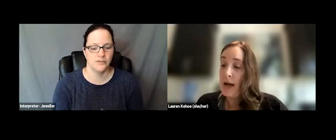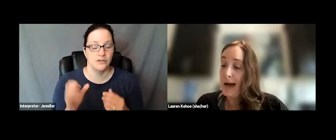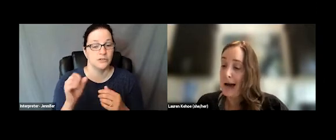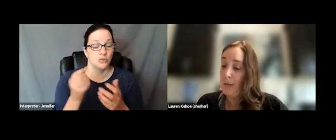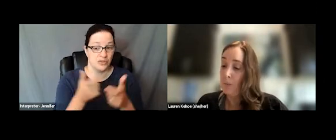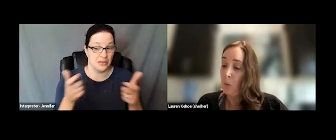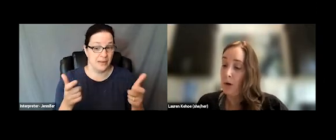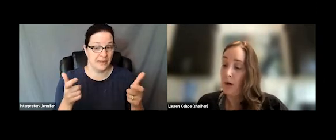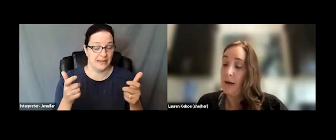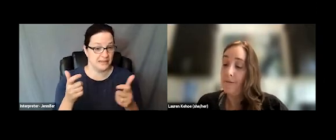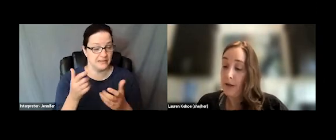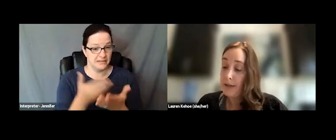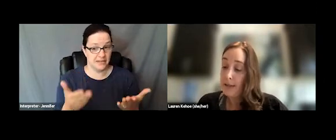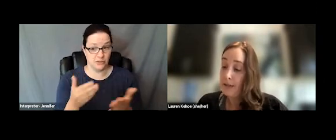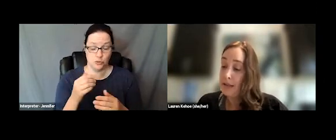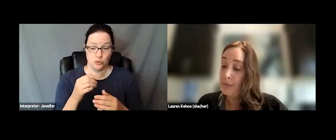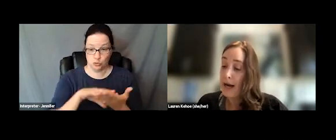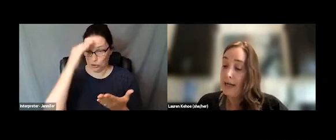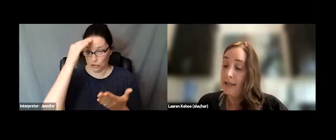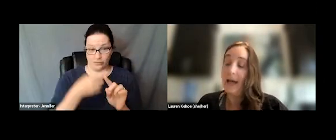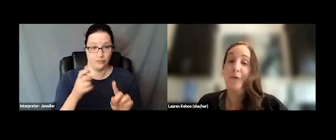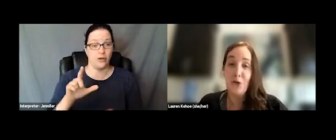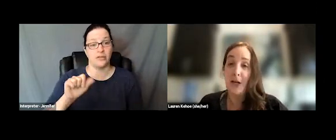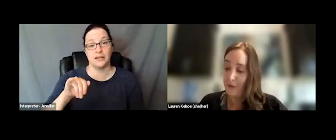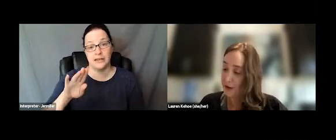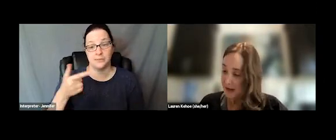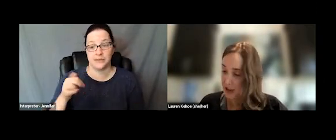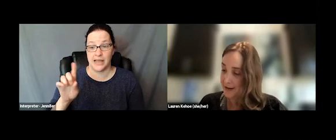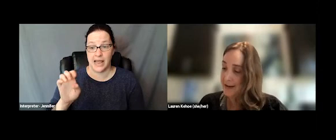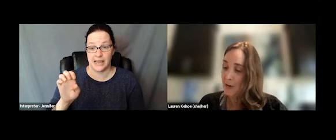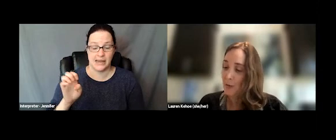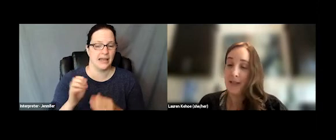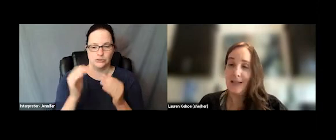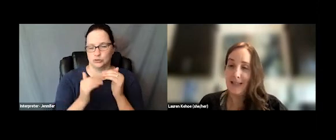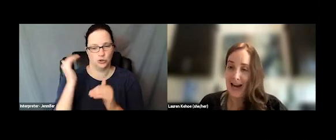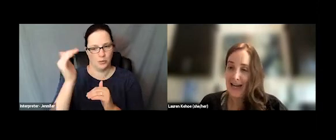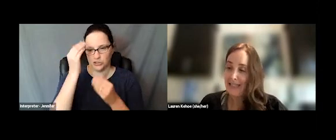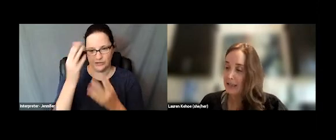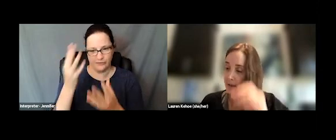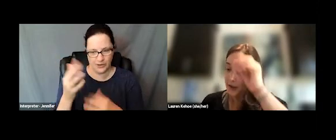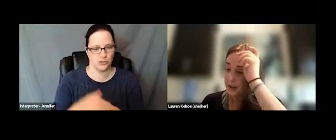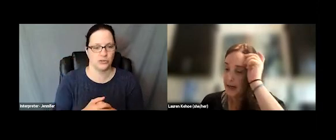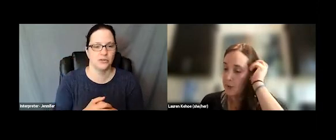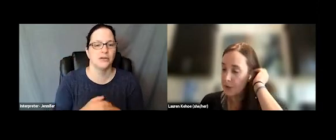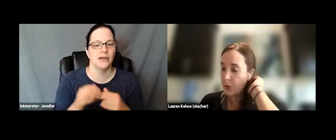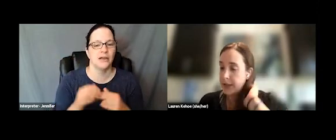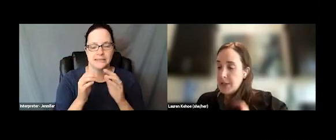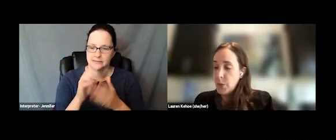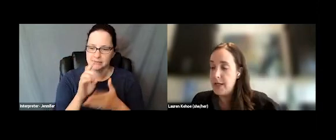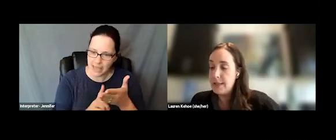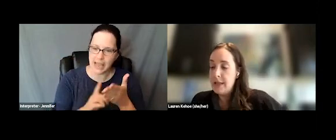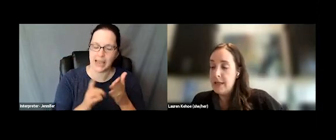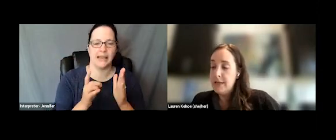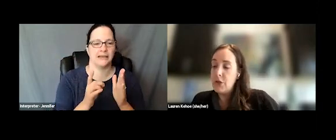research were that first, LibGuides have too much information, which is designed in cluttered and